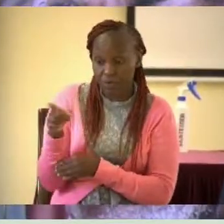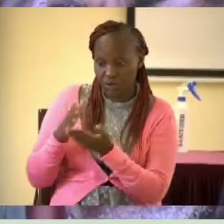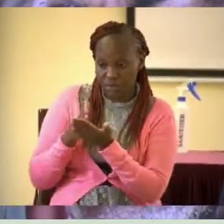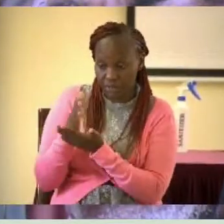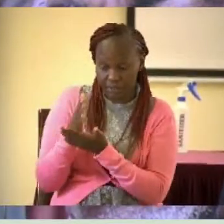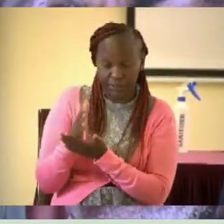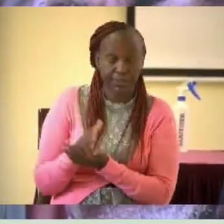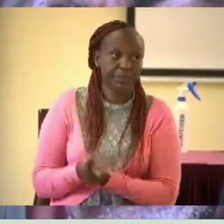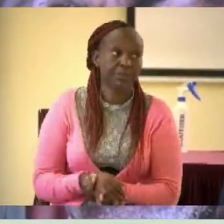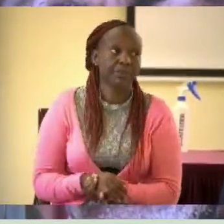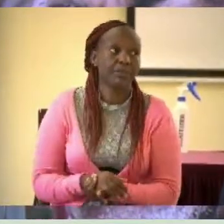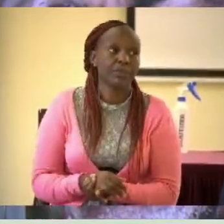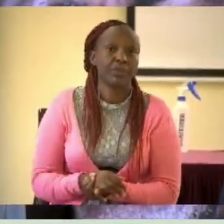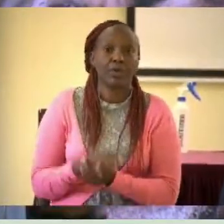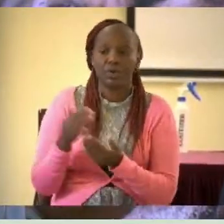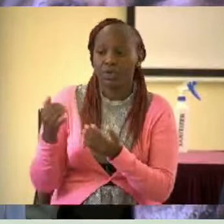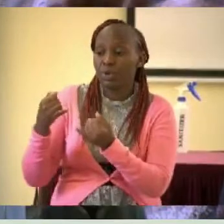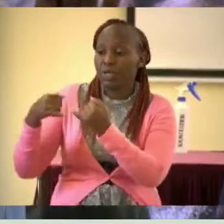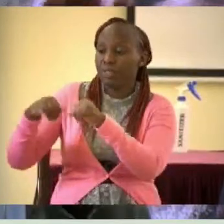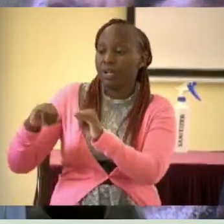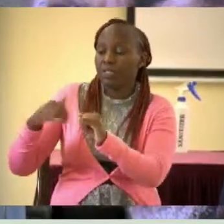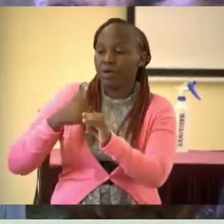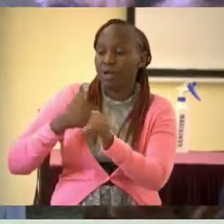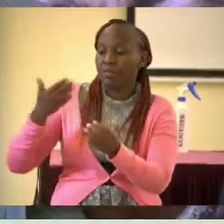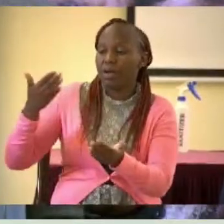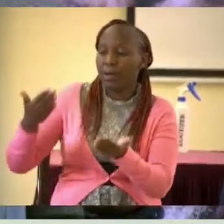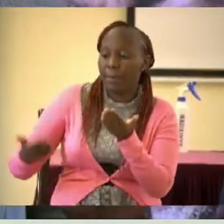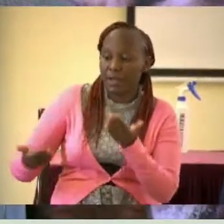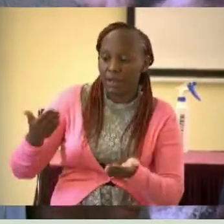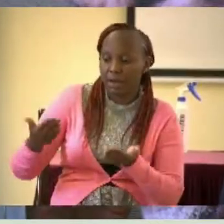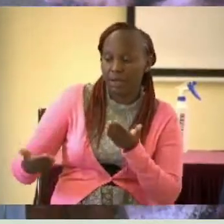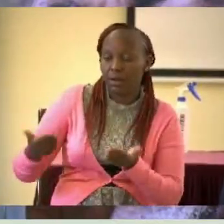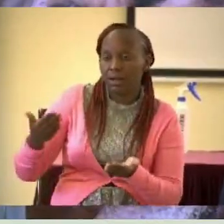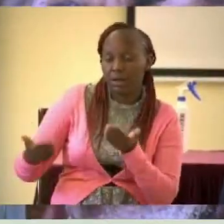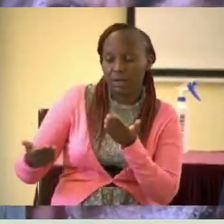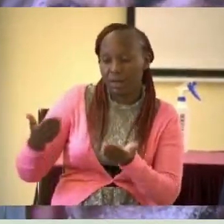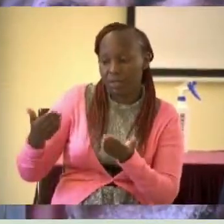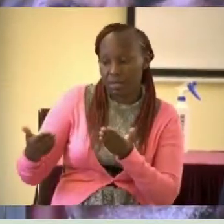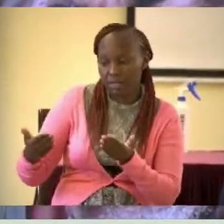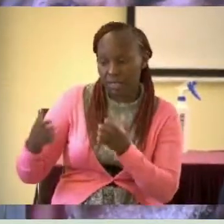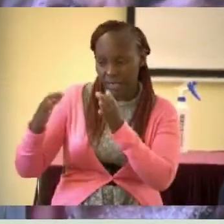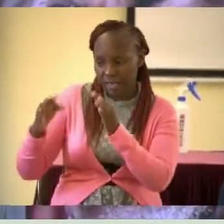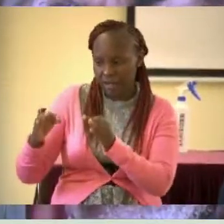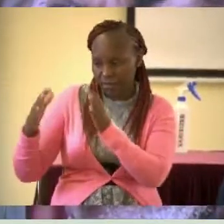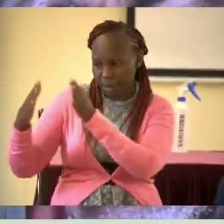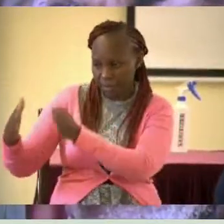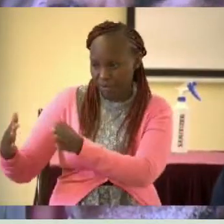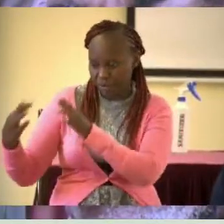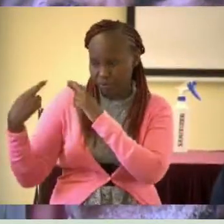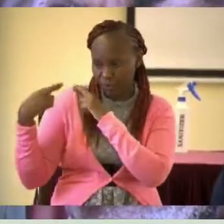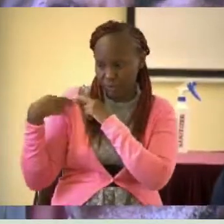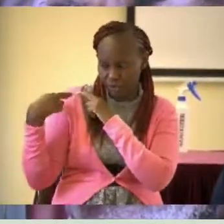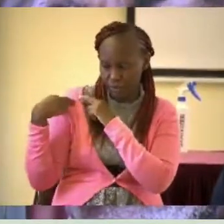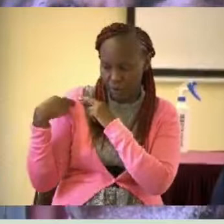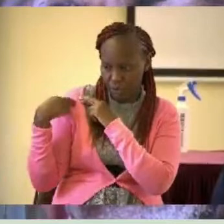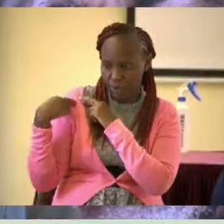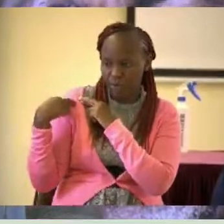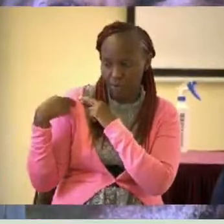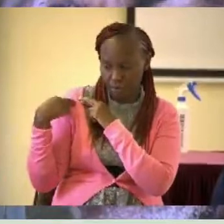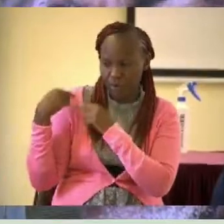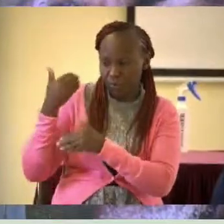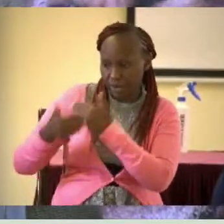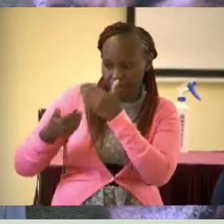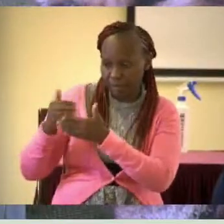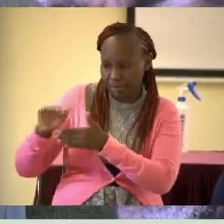rights. So we try to bring a balance in a way that those who are accountable, we build their